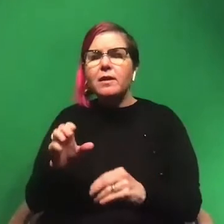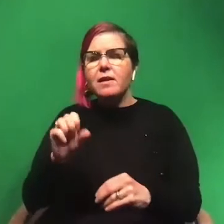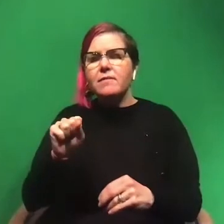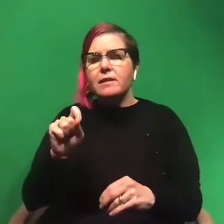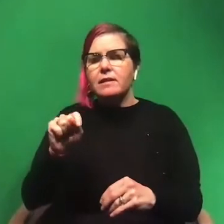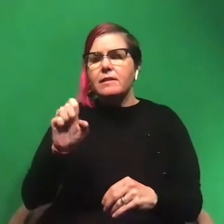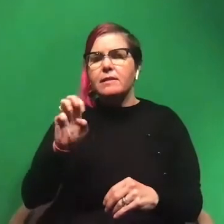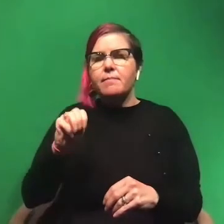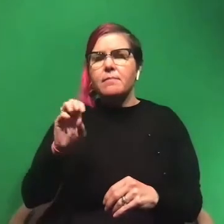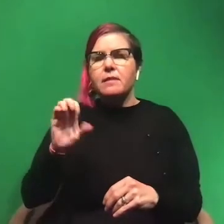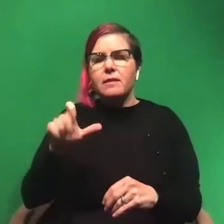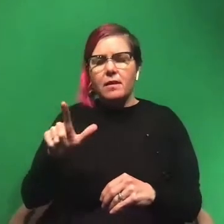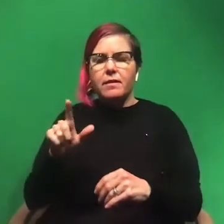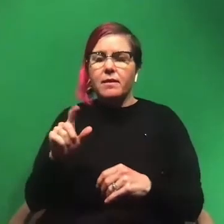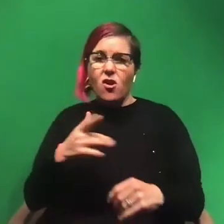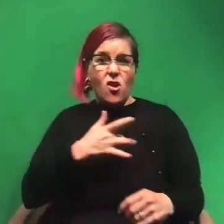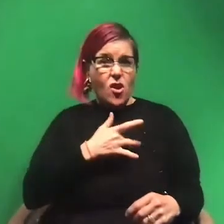don't have that in the heart. In fact,